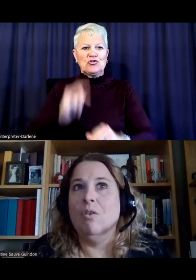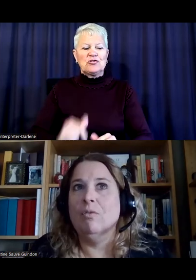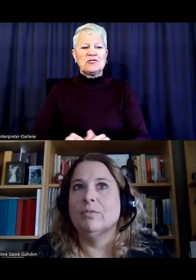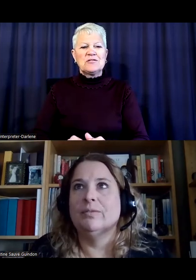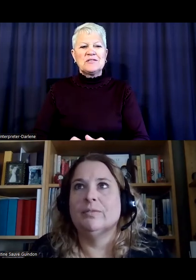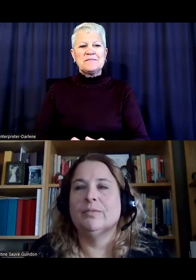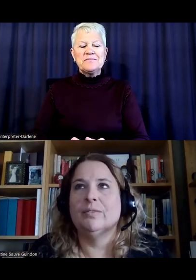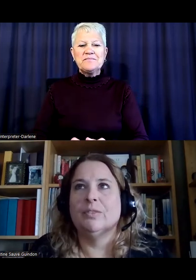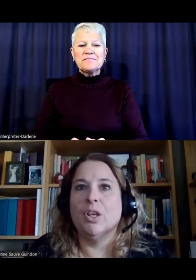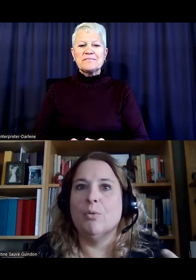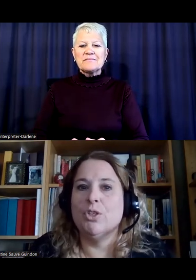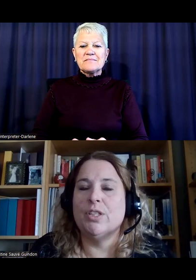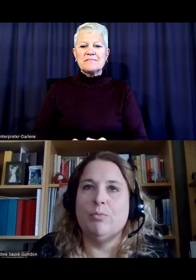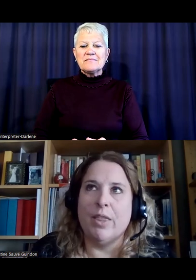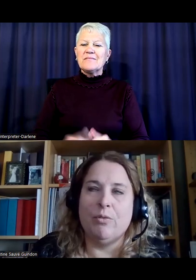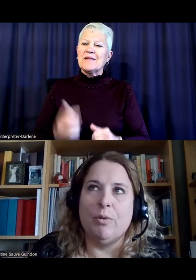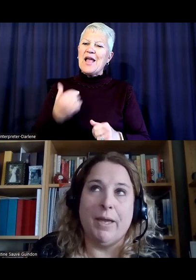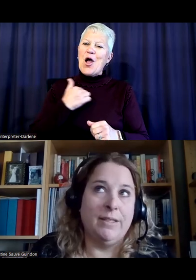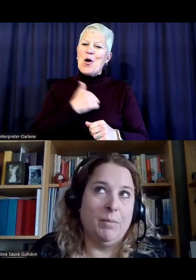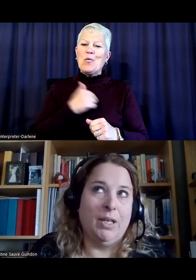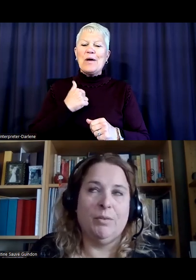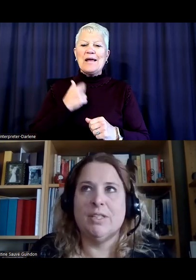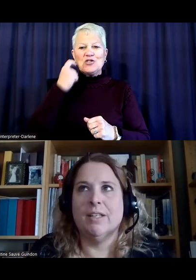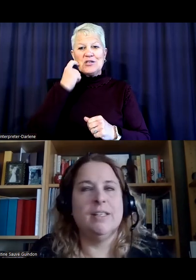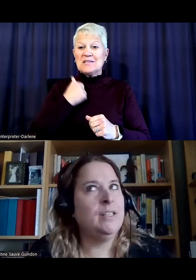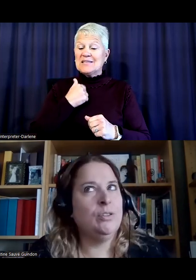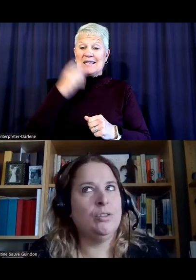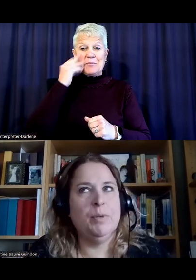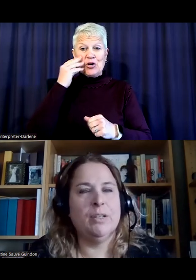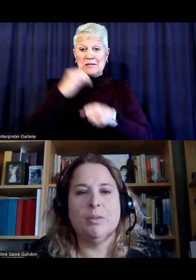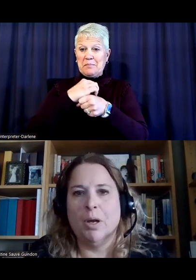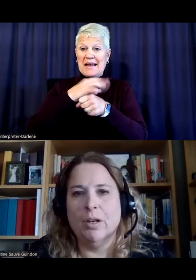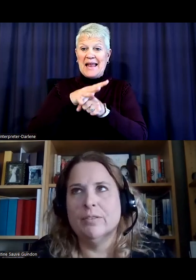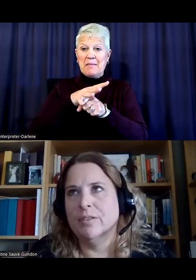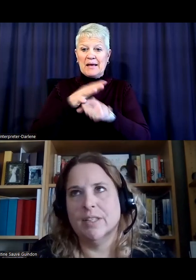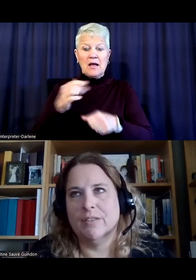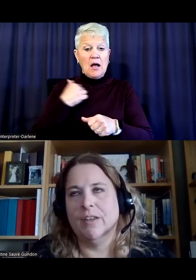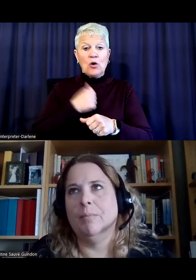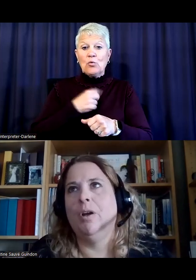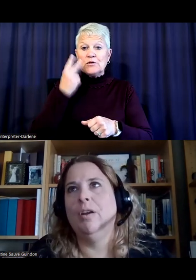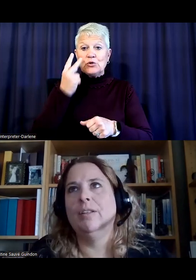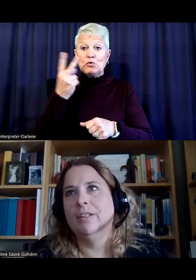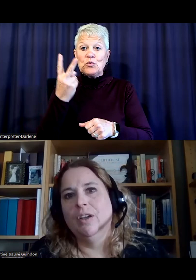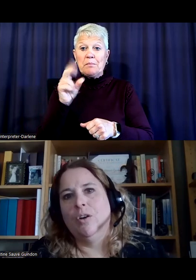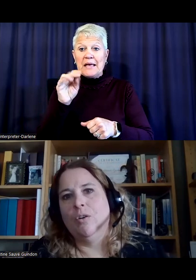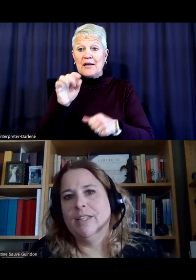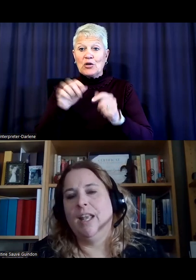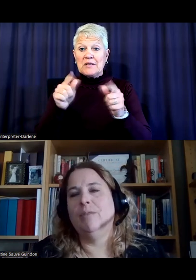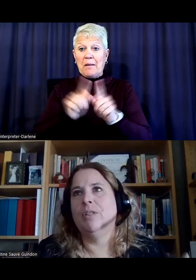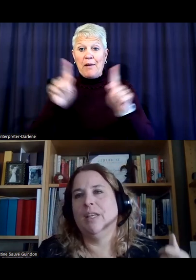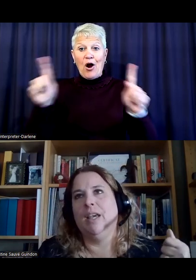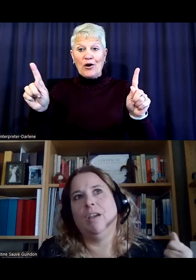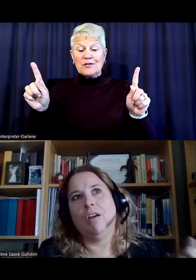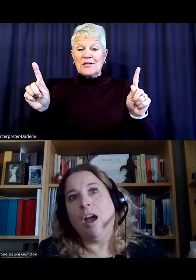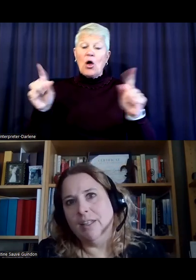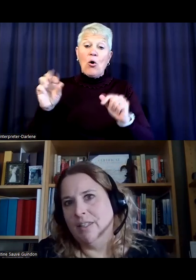So, you know, we just went through a pandemic, which said 2 meters apart, 6 feet apart, or as a Canadian